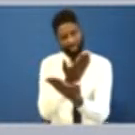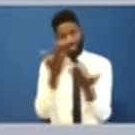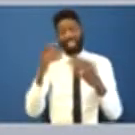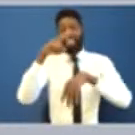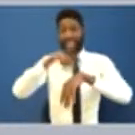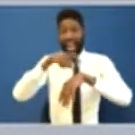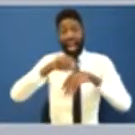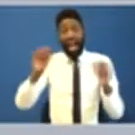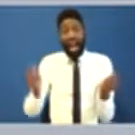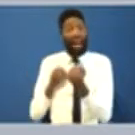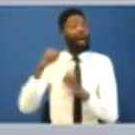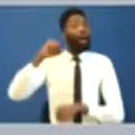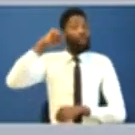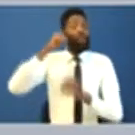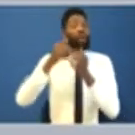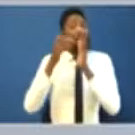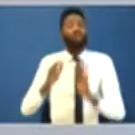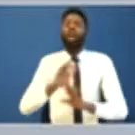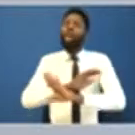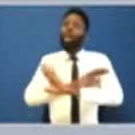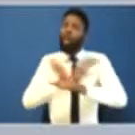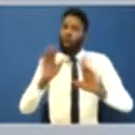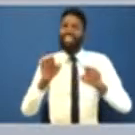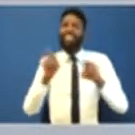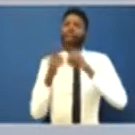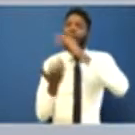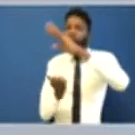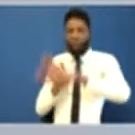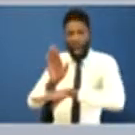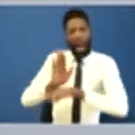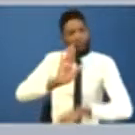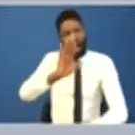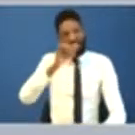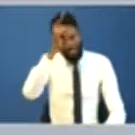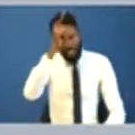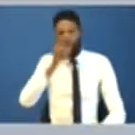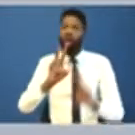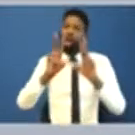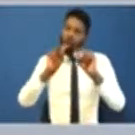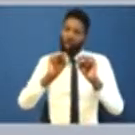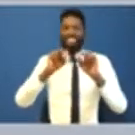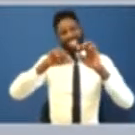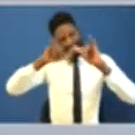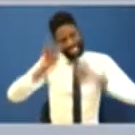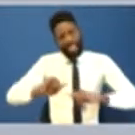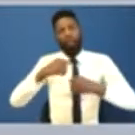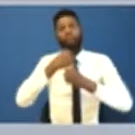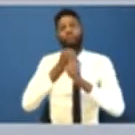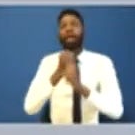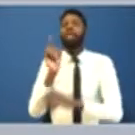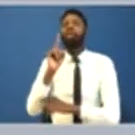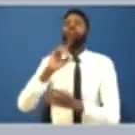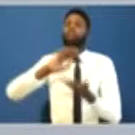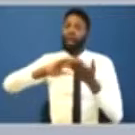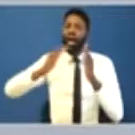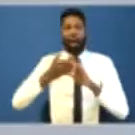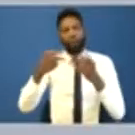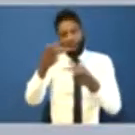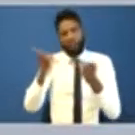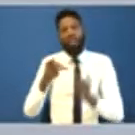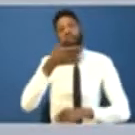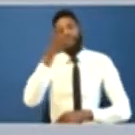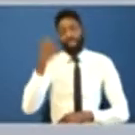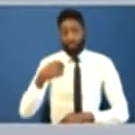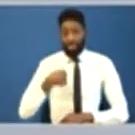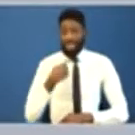for political leadership should not be going back to the village but you should stay here and make nairobi a better place so my